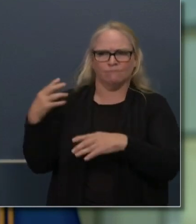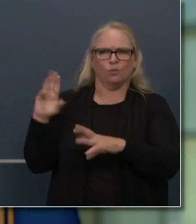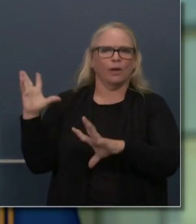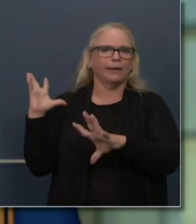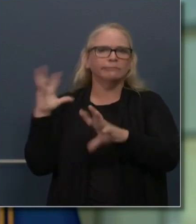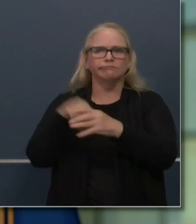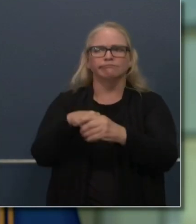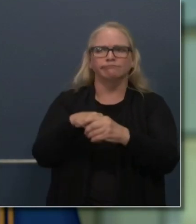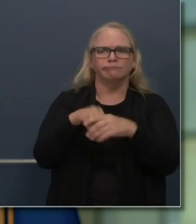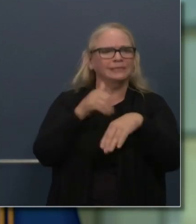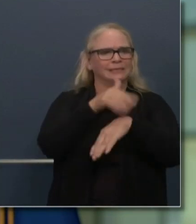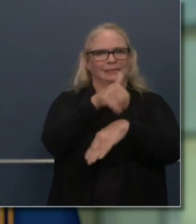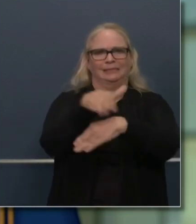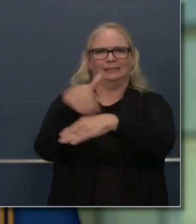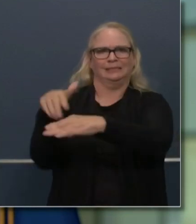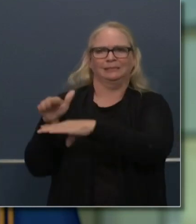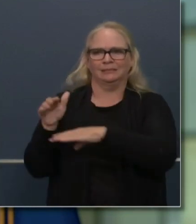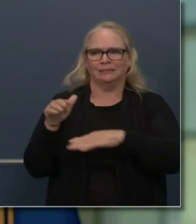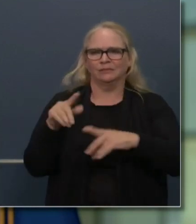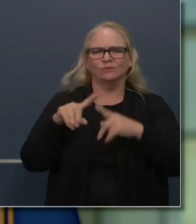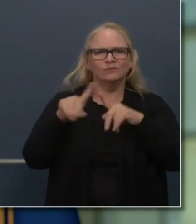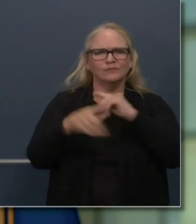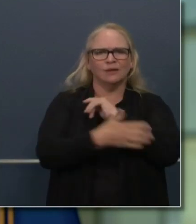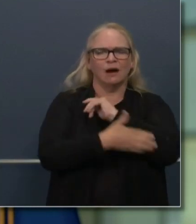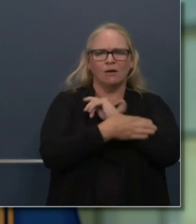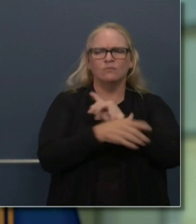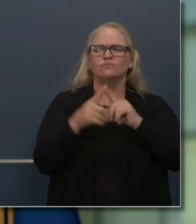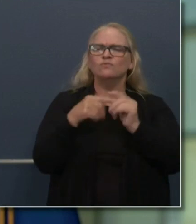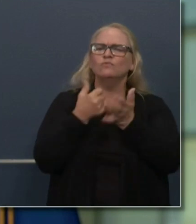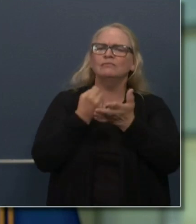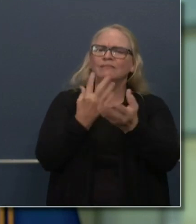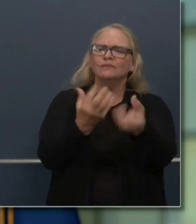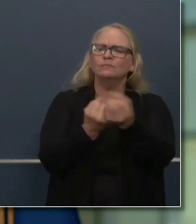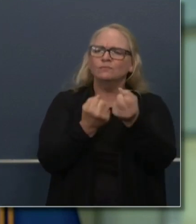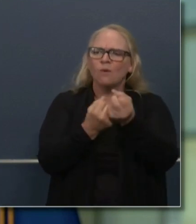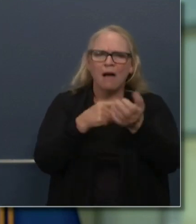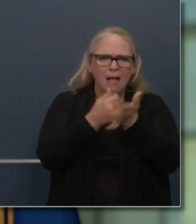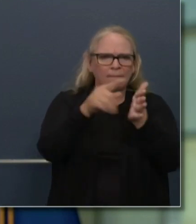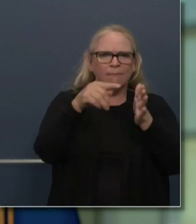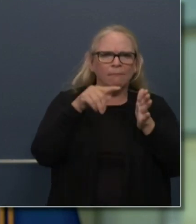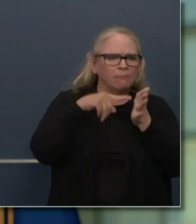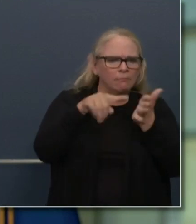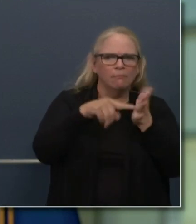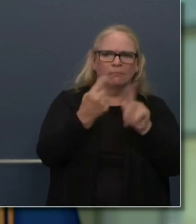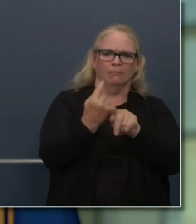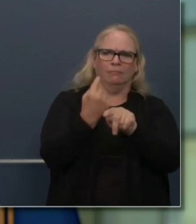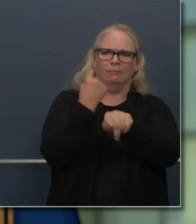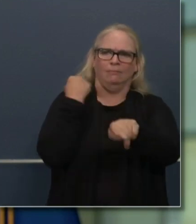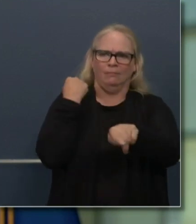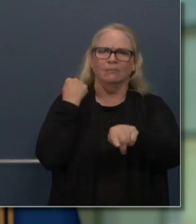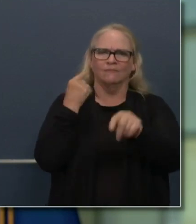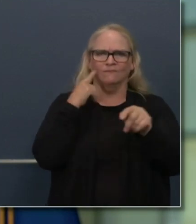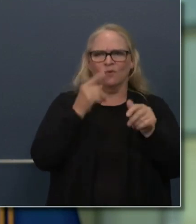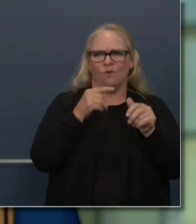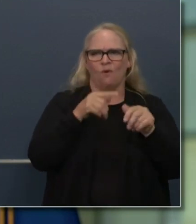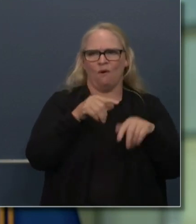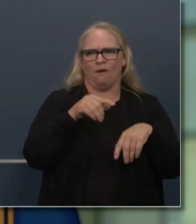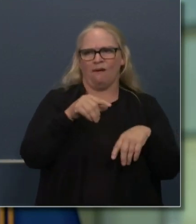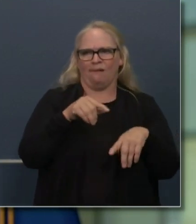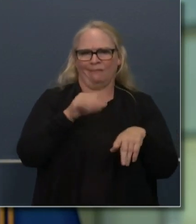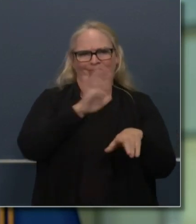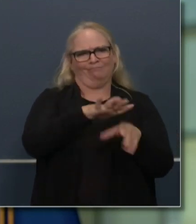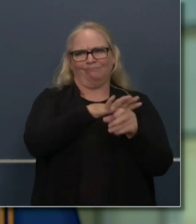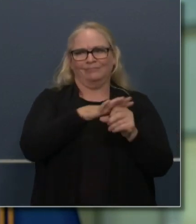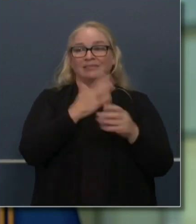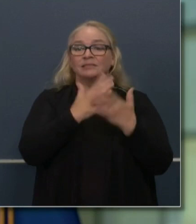counties, that we could help them get to that critical level. So indeed, at the time, maybe there were counties that didn't